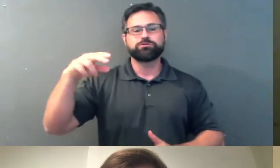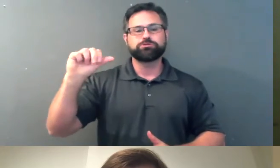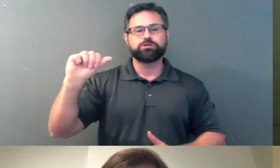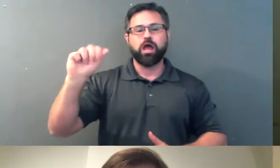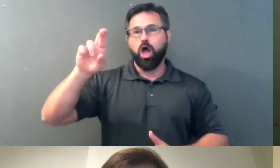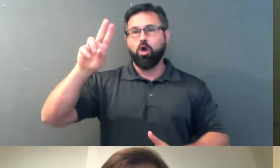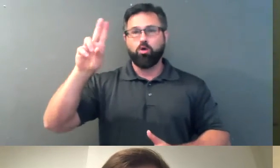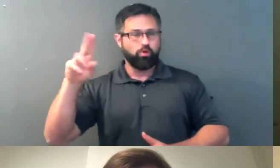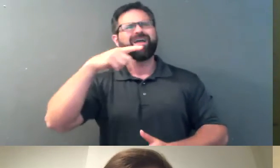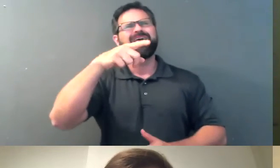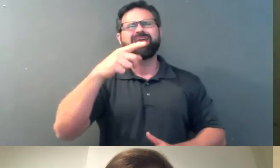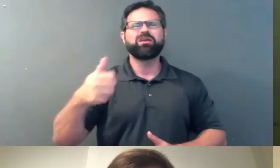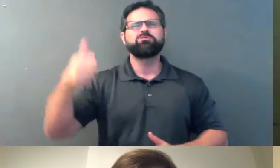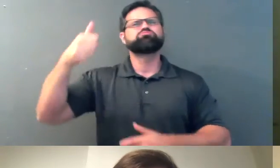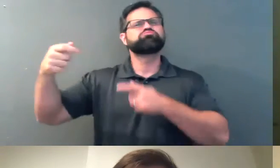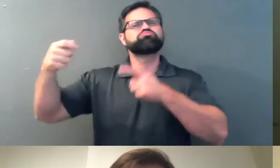presentation,